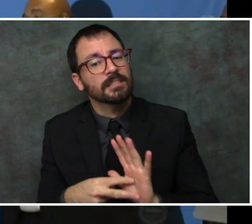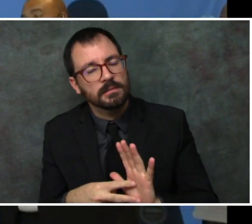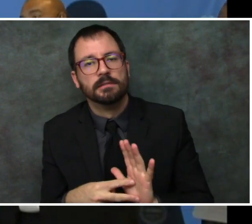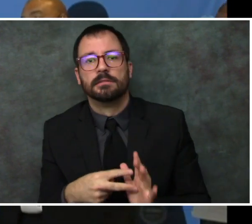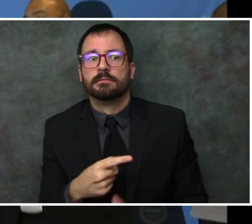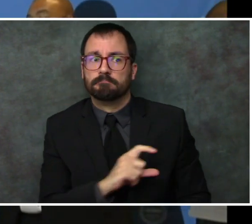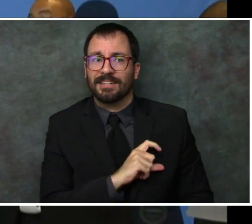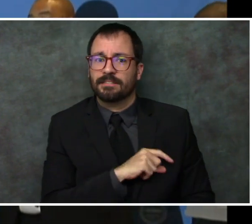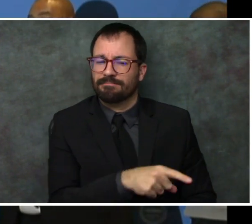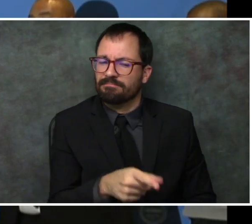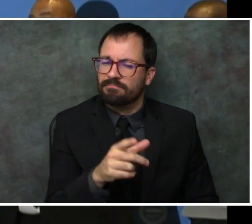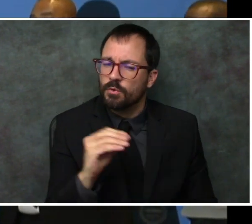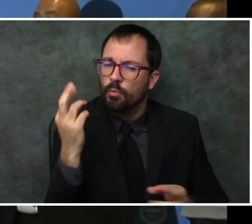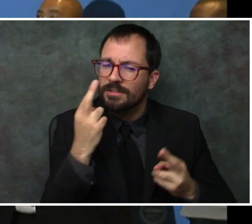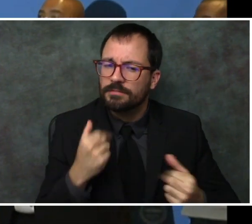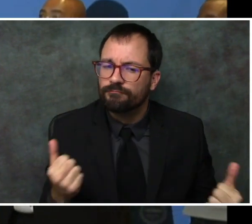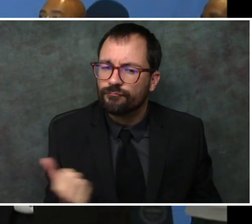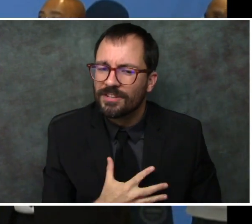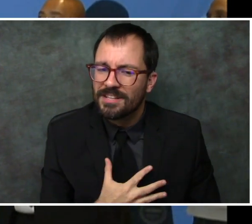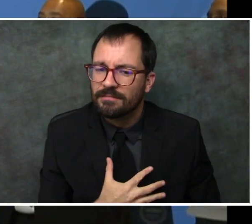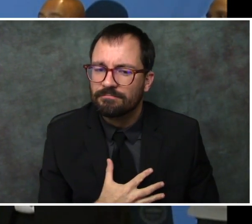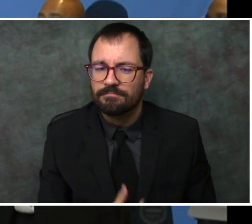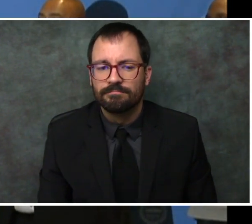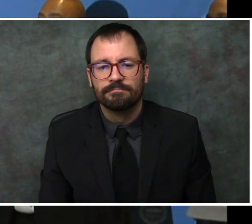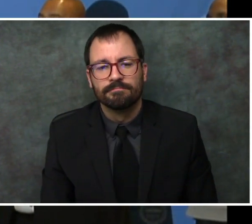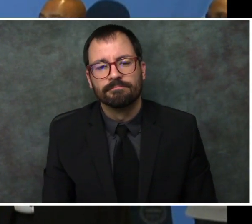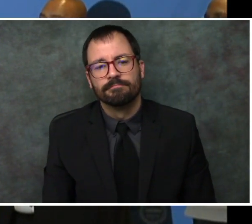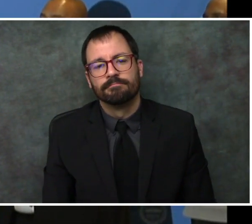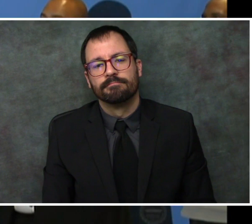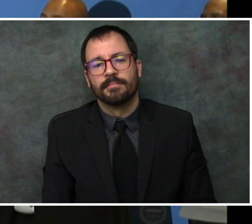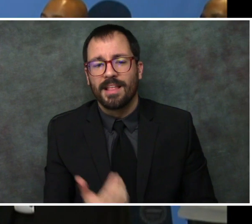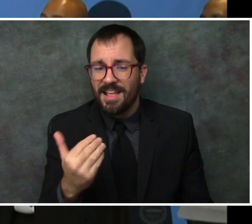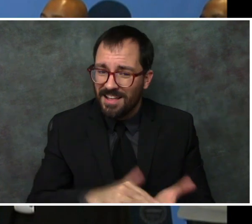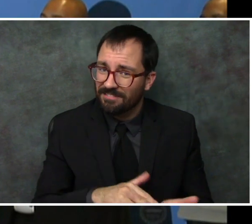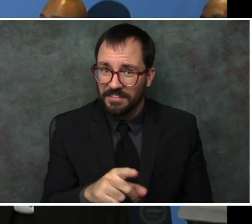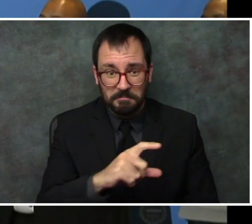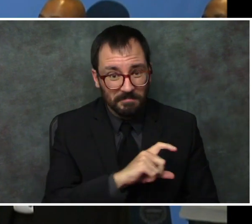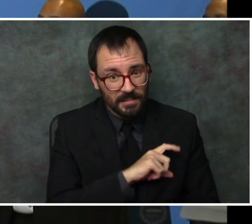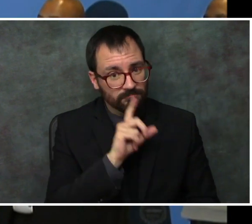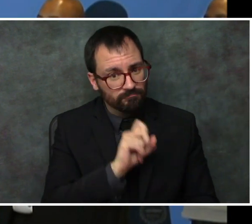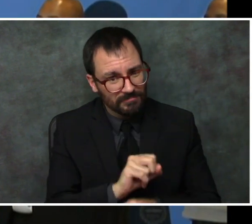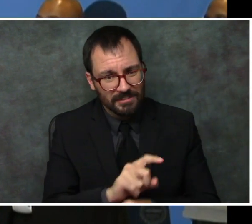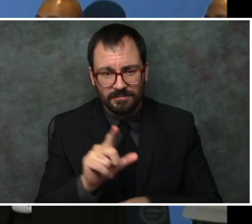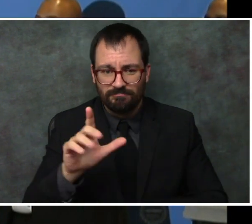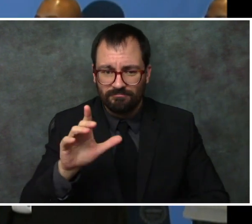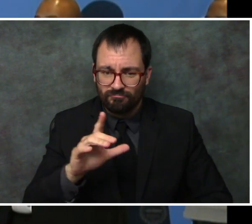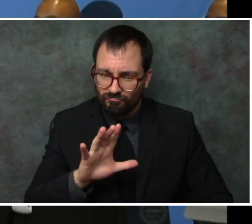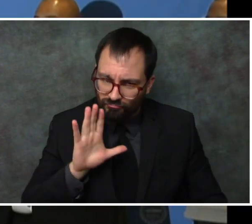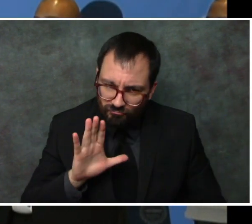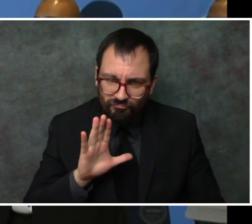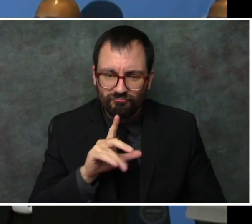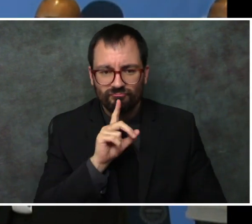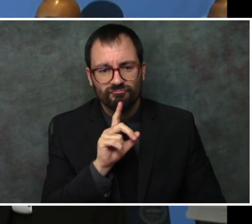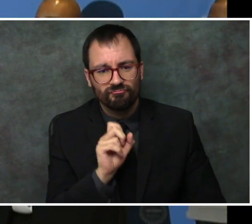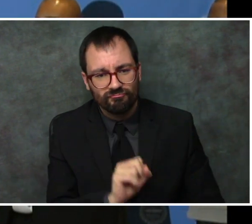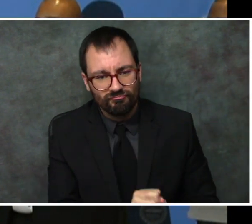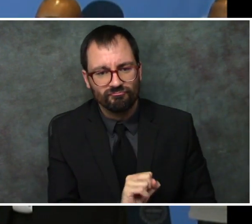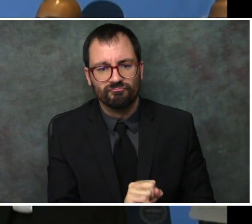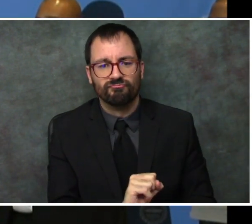something that we can do in Boston. And again, if you're an officer or sworn officer in Boston Police